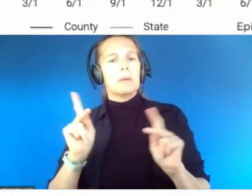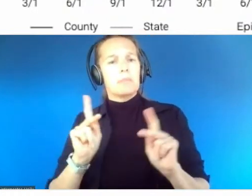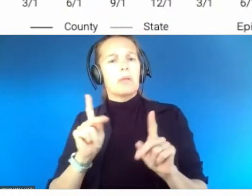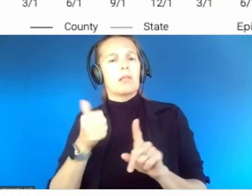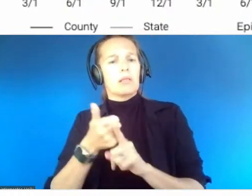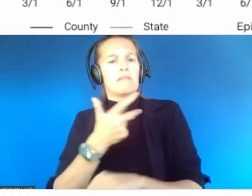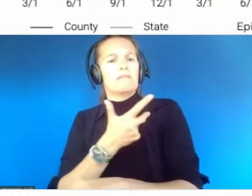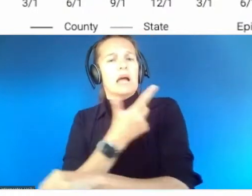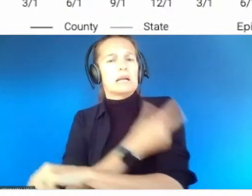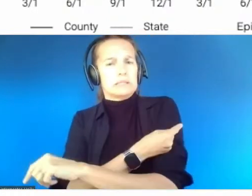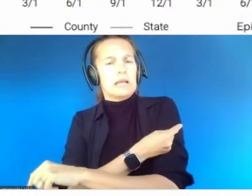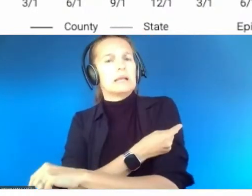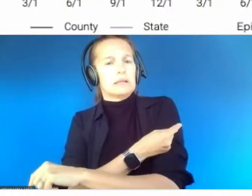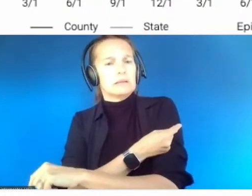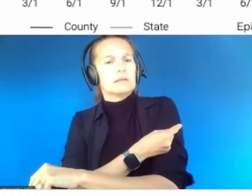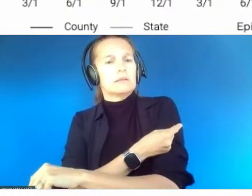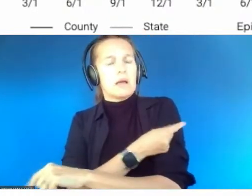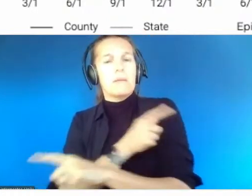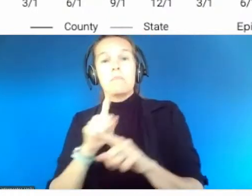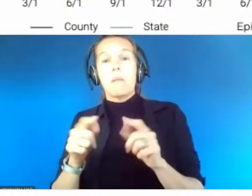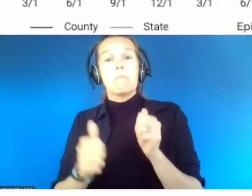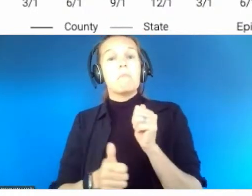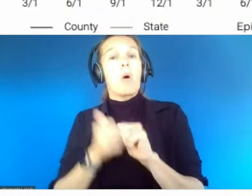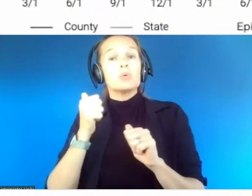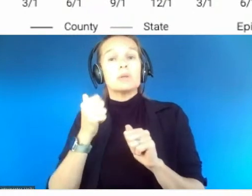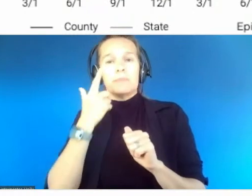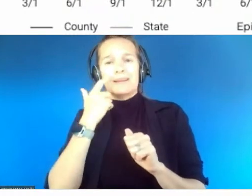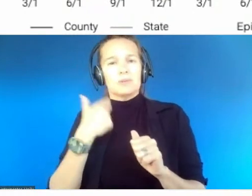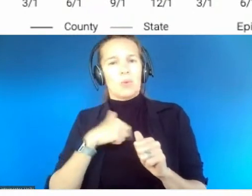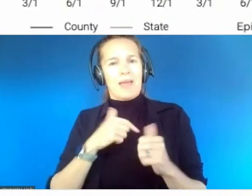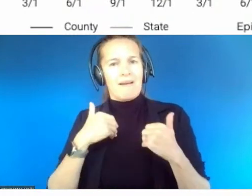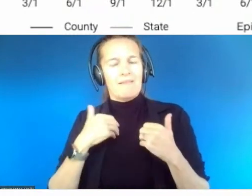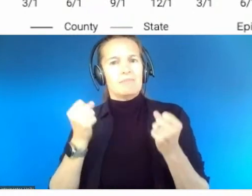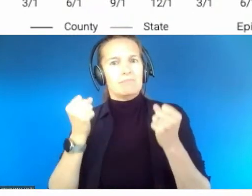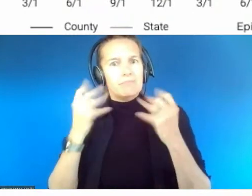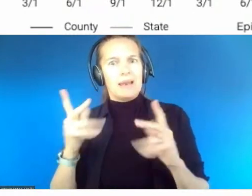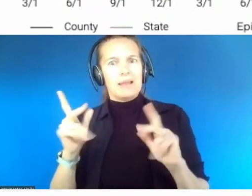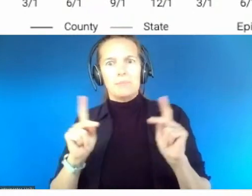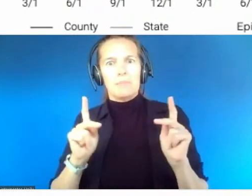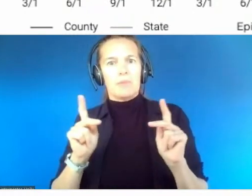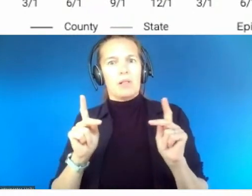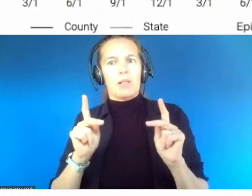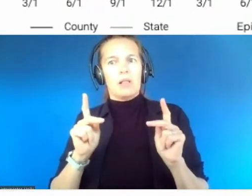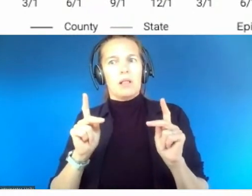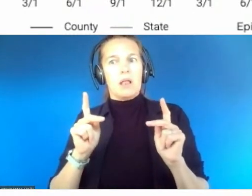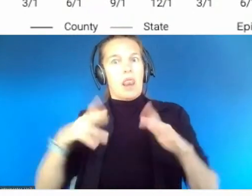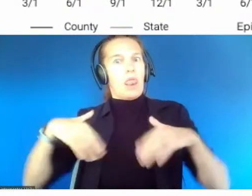vast majority are because we have such a high number of people who are unvaccinated.